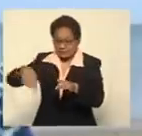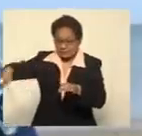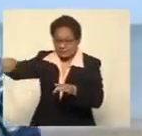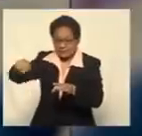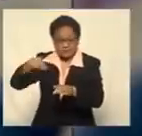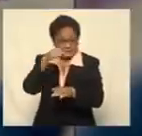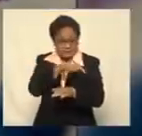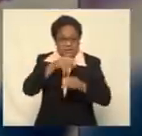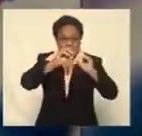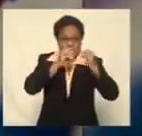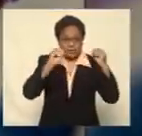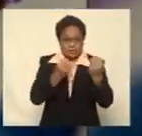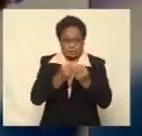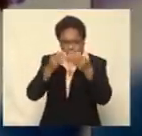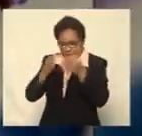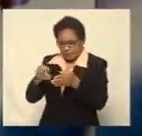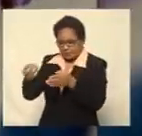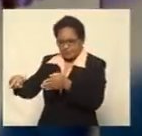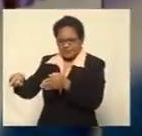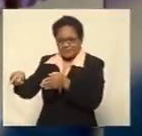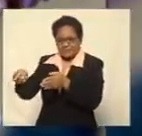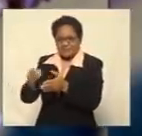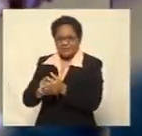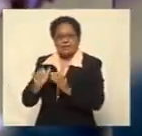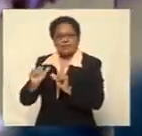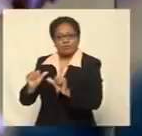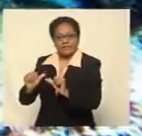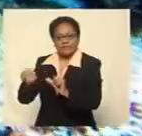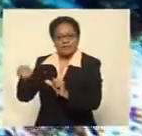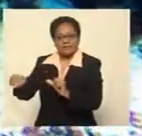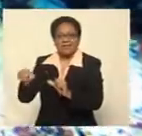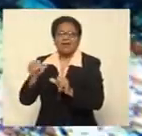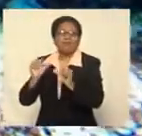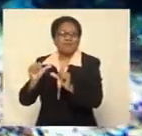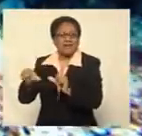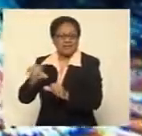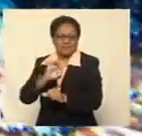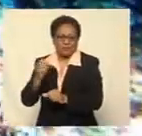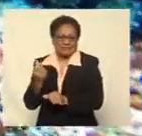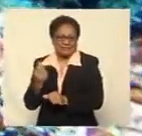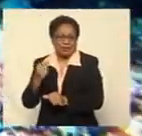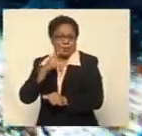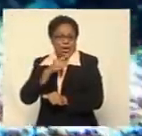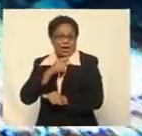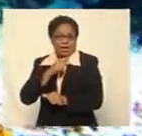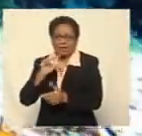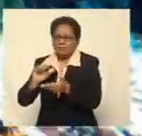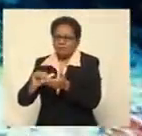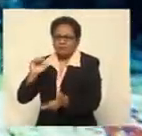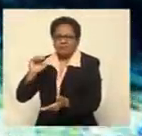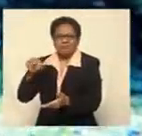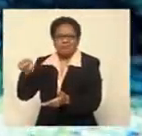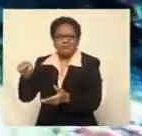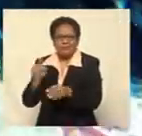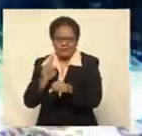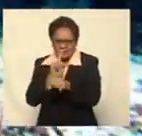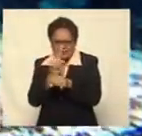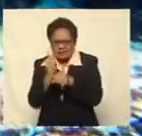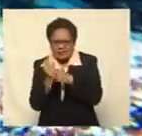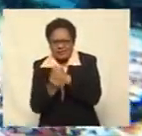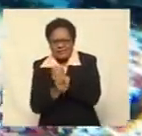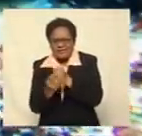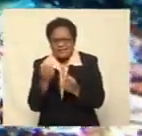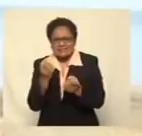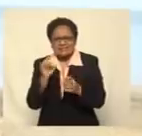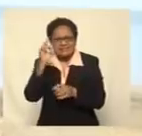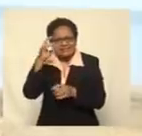marine environment. However, protecting the coral reef has not been easy as there's an increase in the crown of thorns starfish in Fiji's